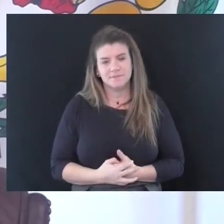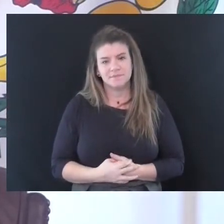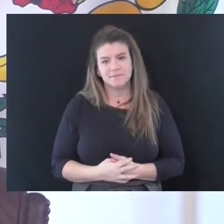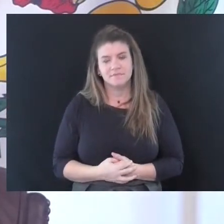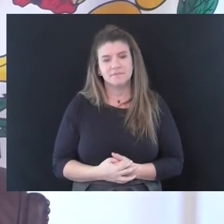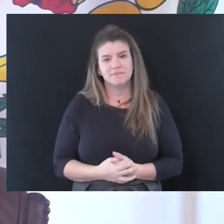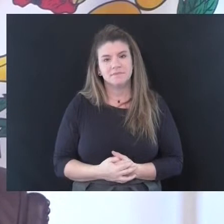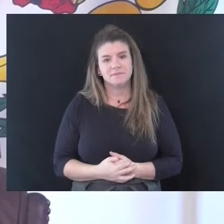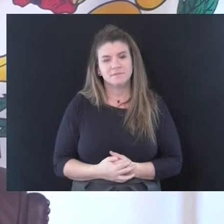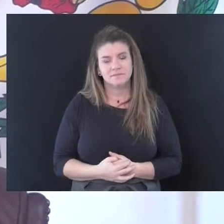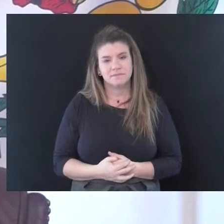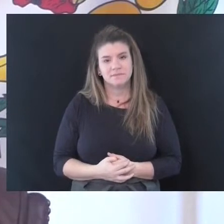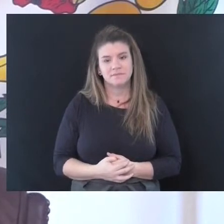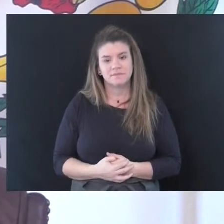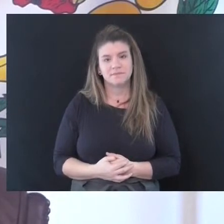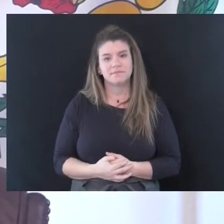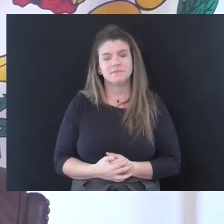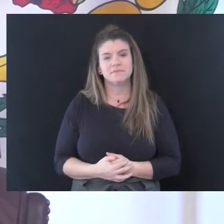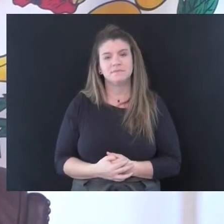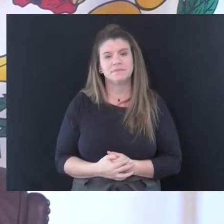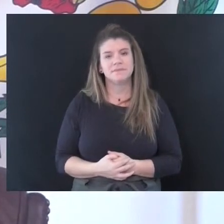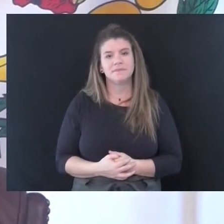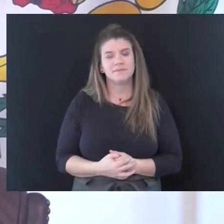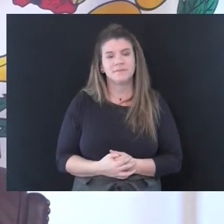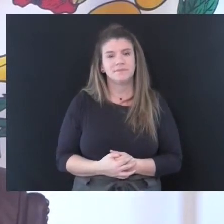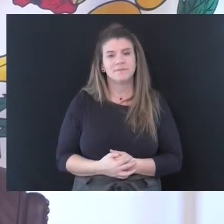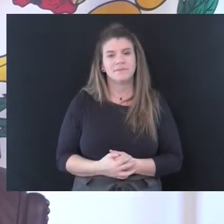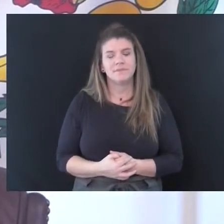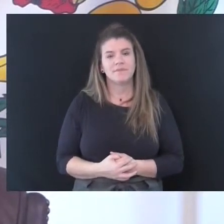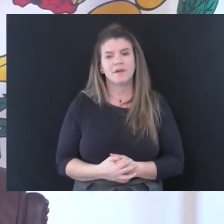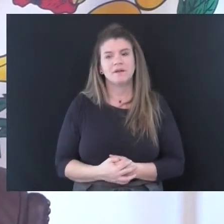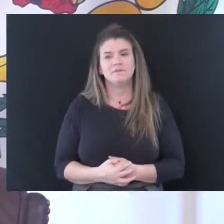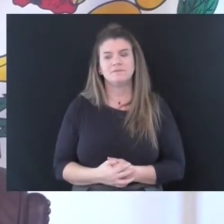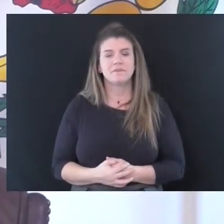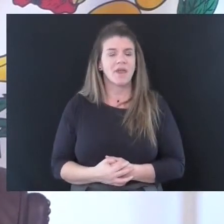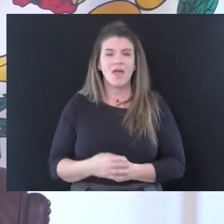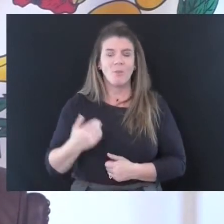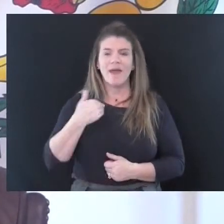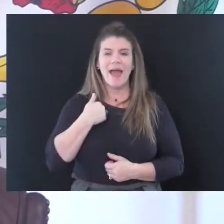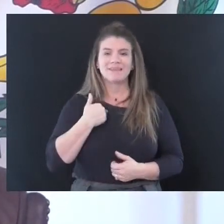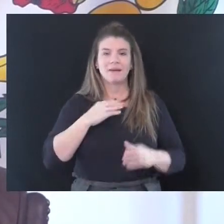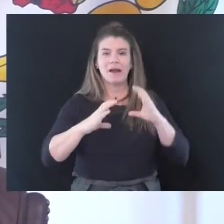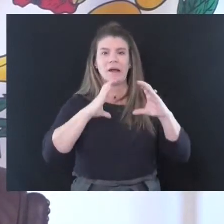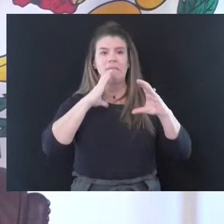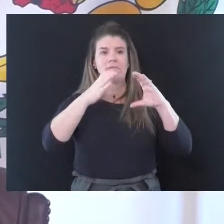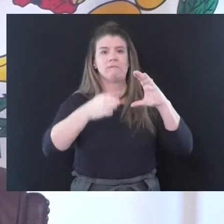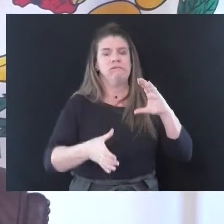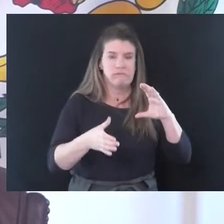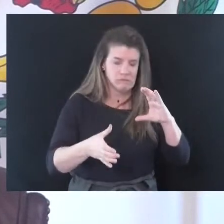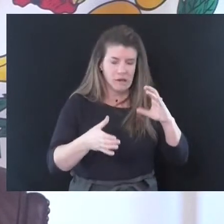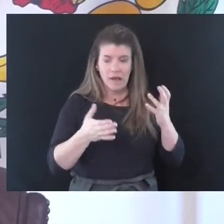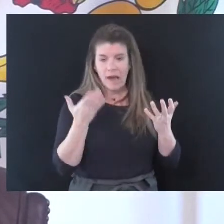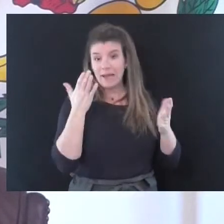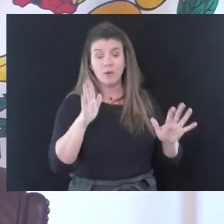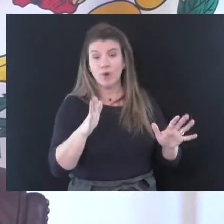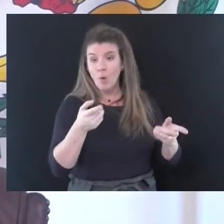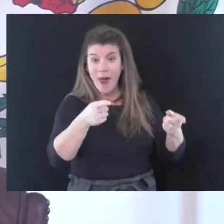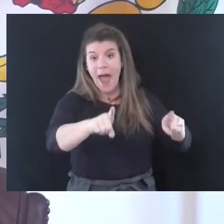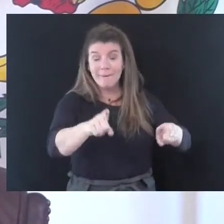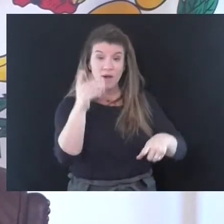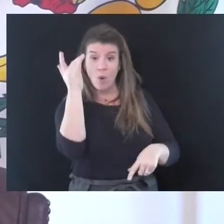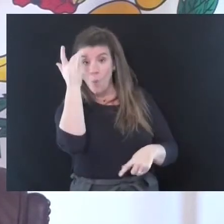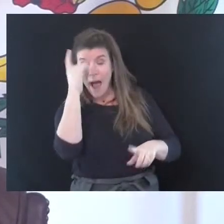There was some, I don't know if it's a miscommunication or discrepancies or whatever like that,